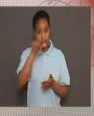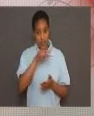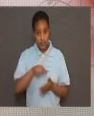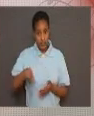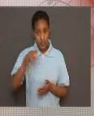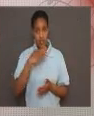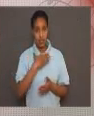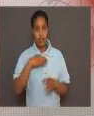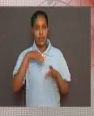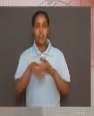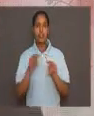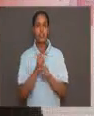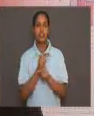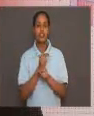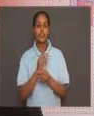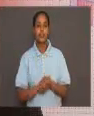elements in nature.